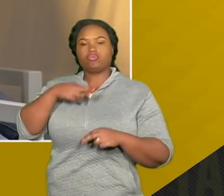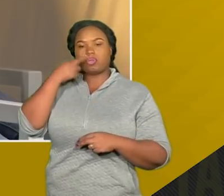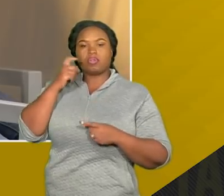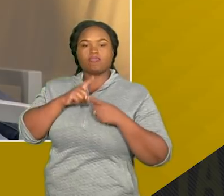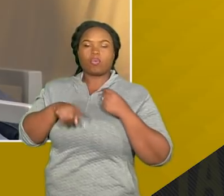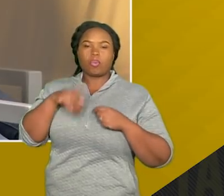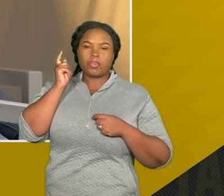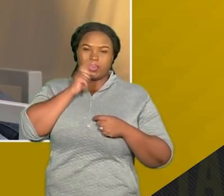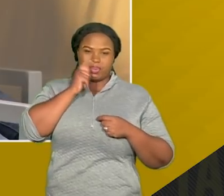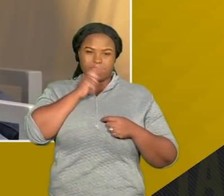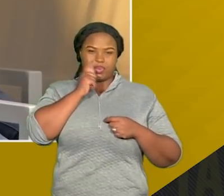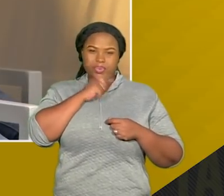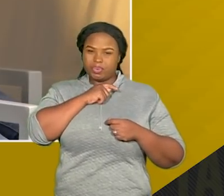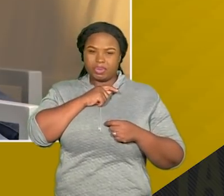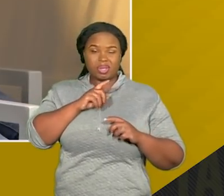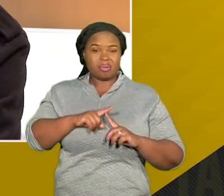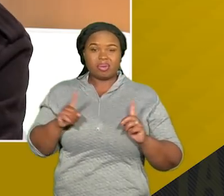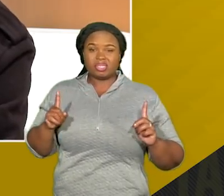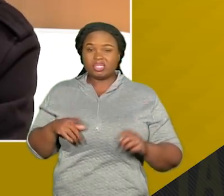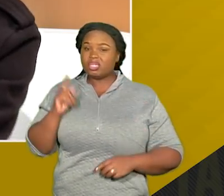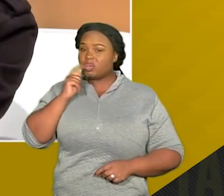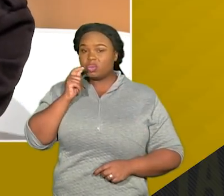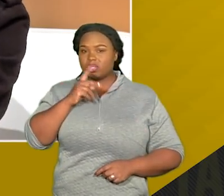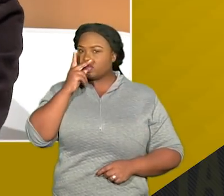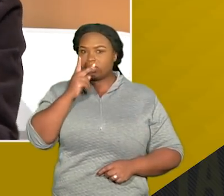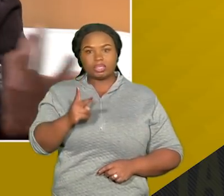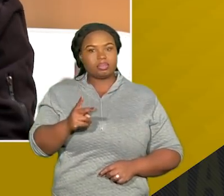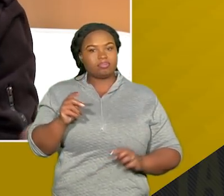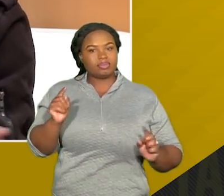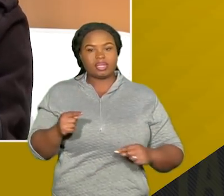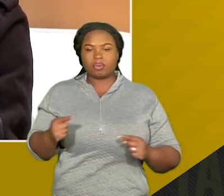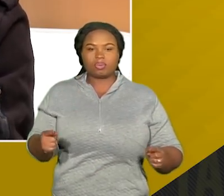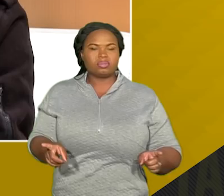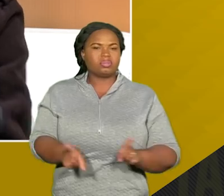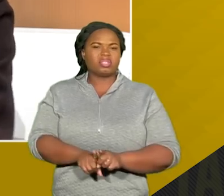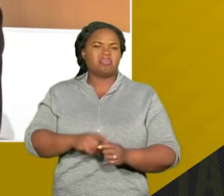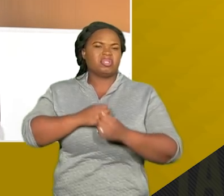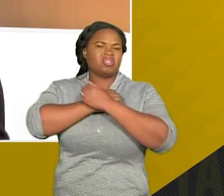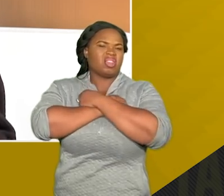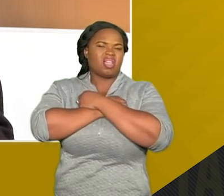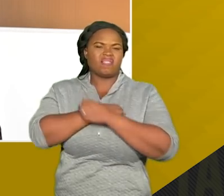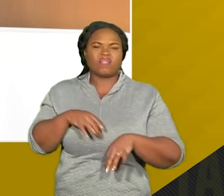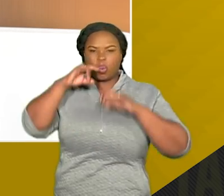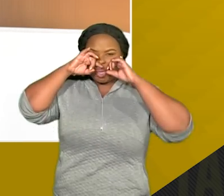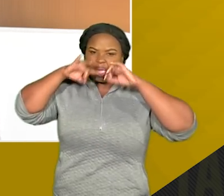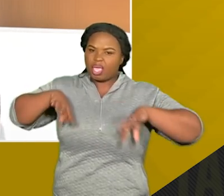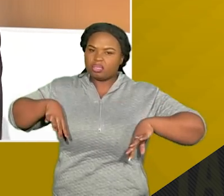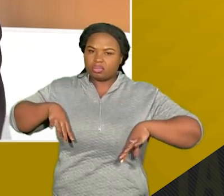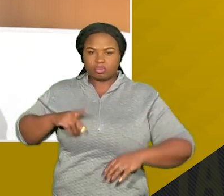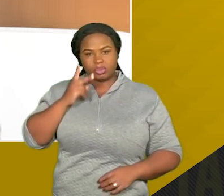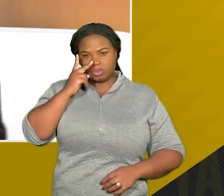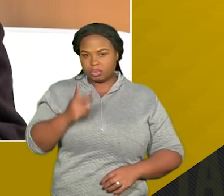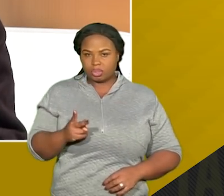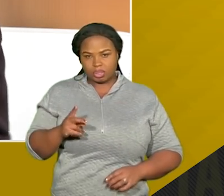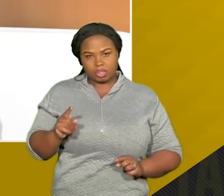but witchcraft per se, it cannot be seen by human eye. Okay. Just like love or hate, you don't see it. You